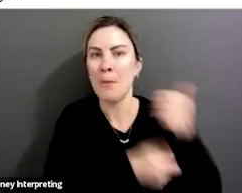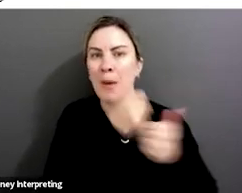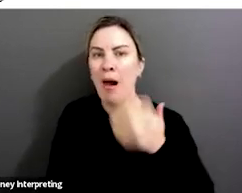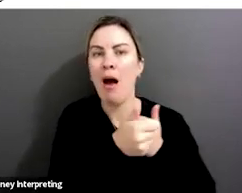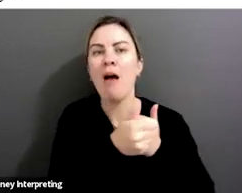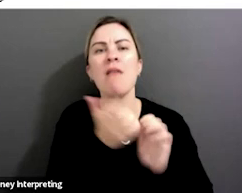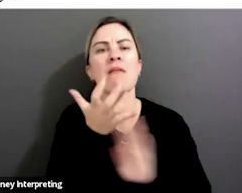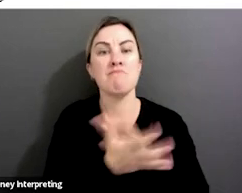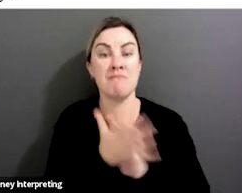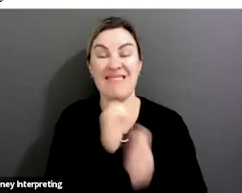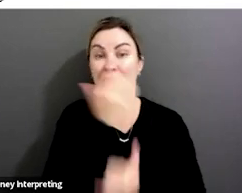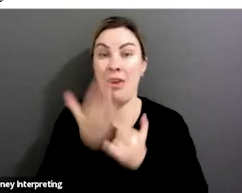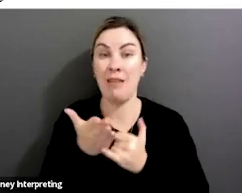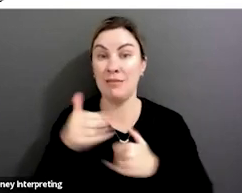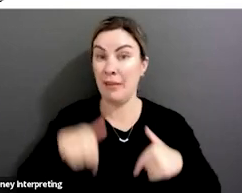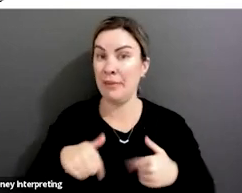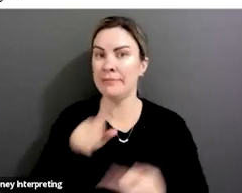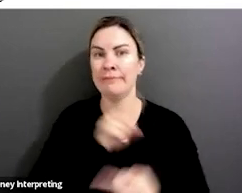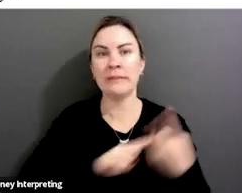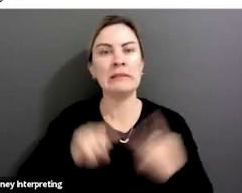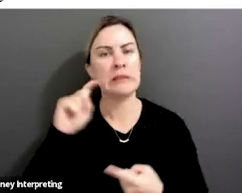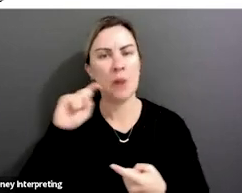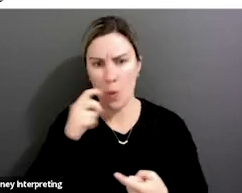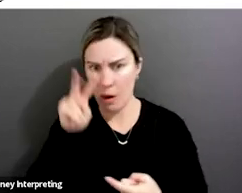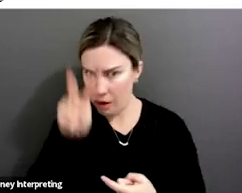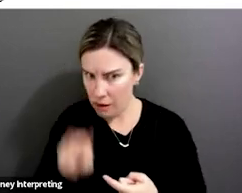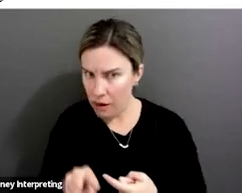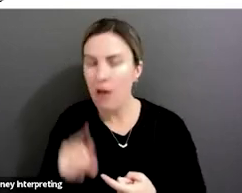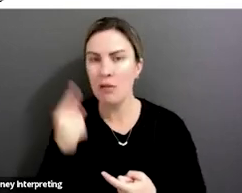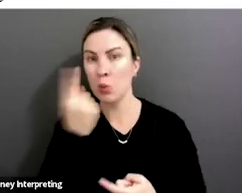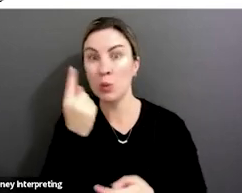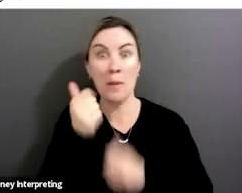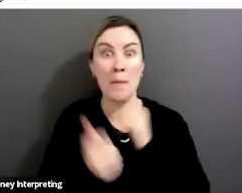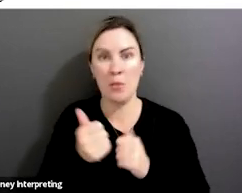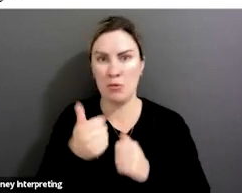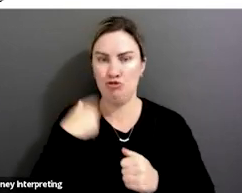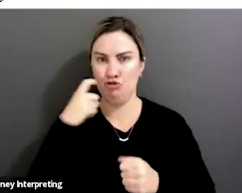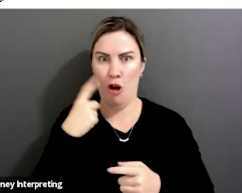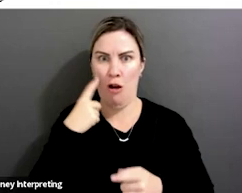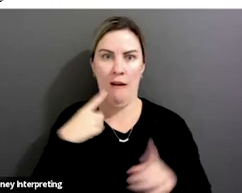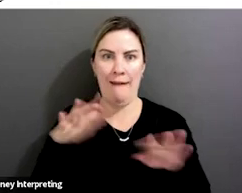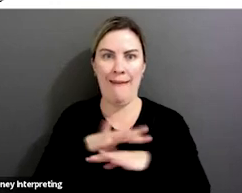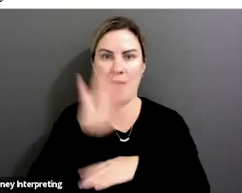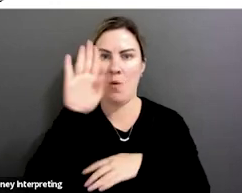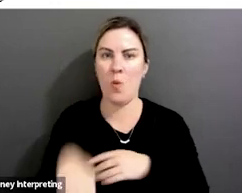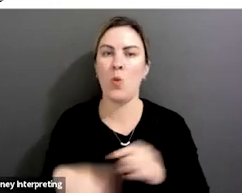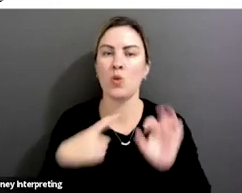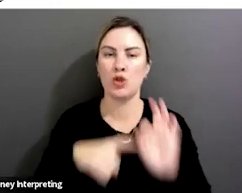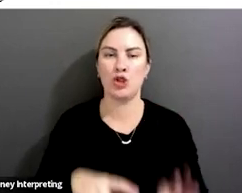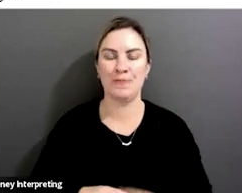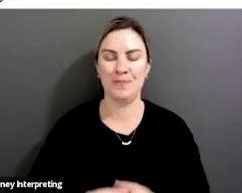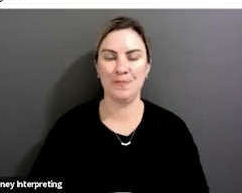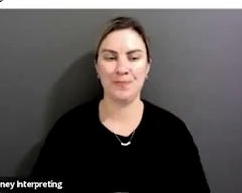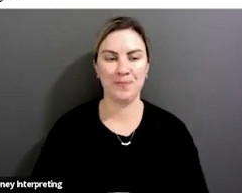seminar, I'll do my very best to answer a number of these with our speakers following their presentation. So again,